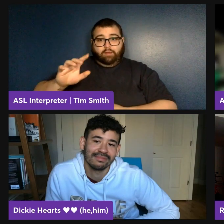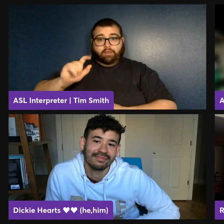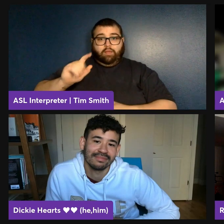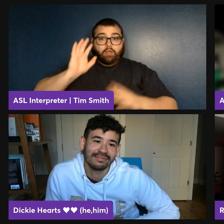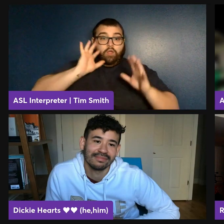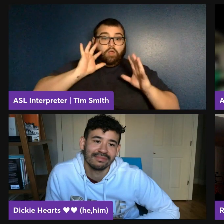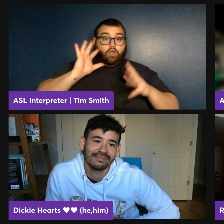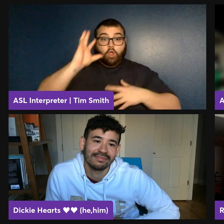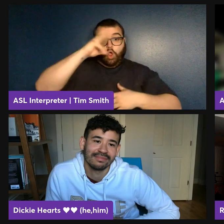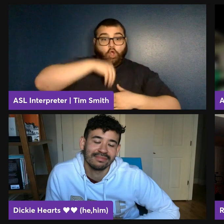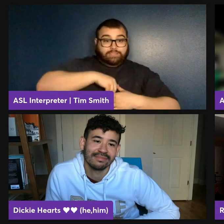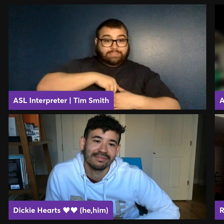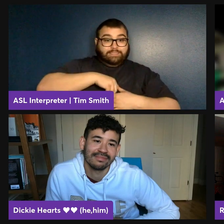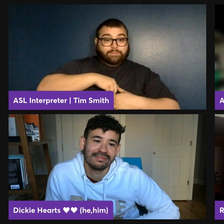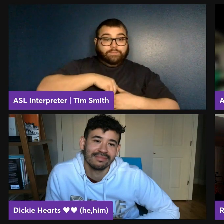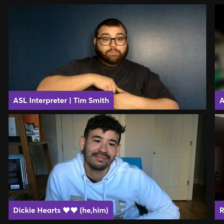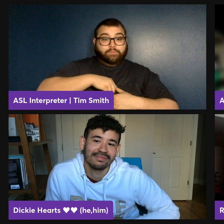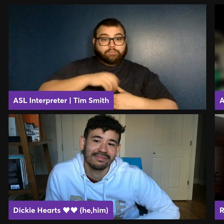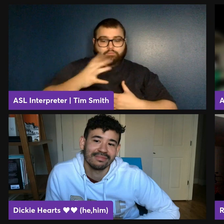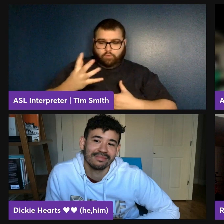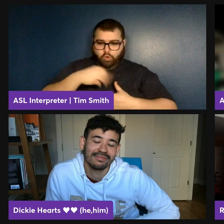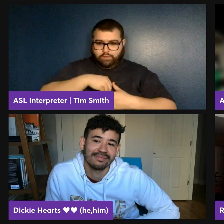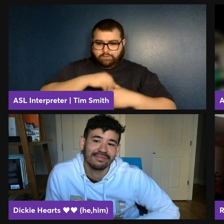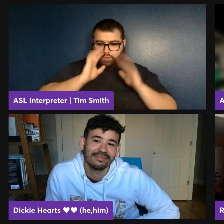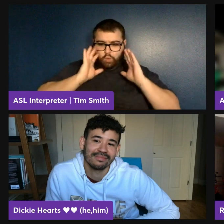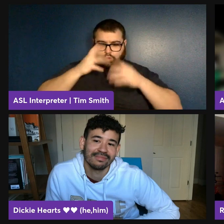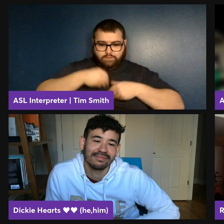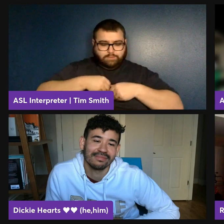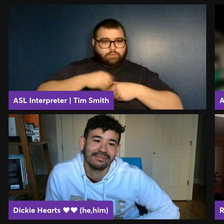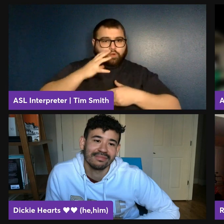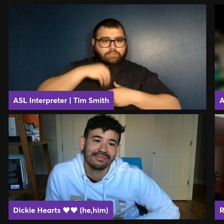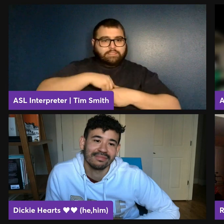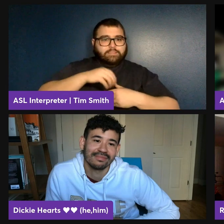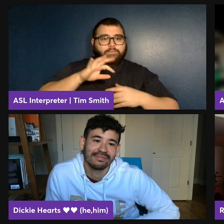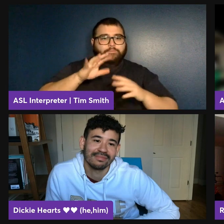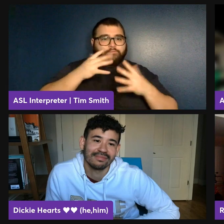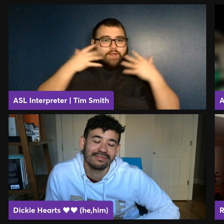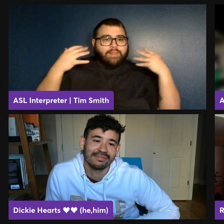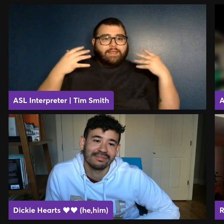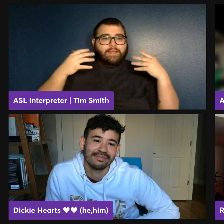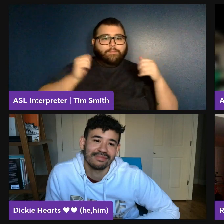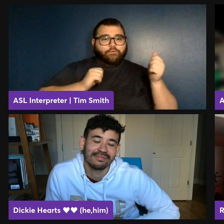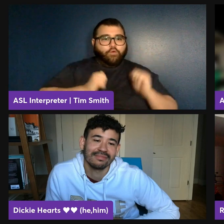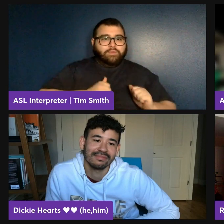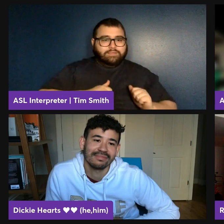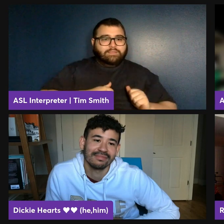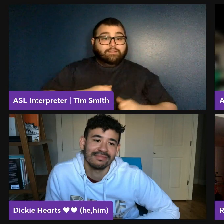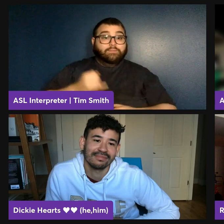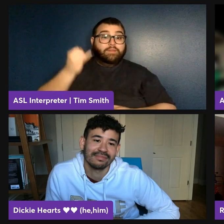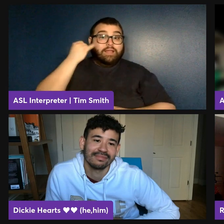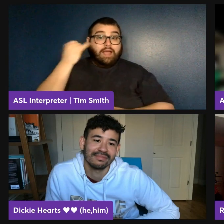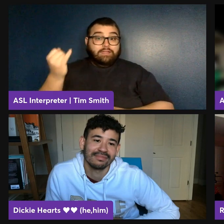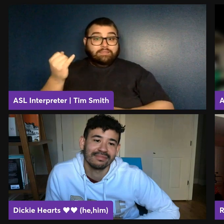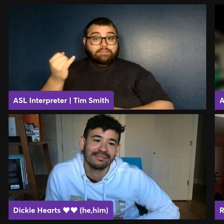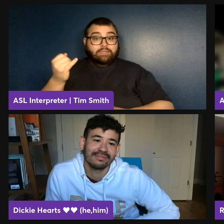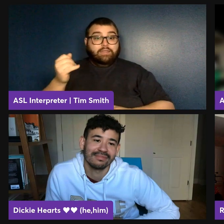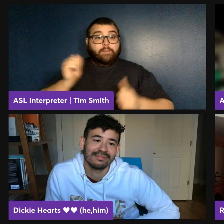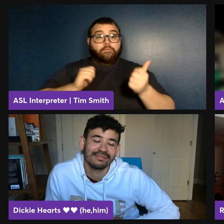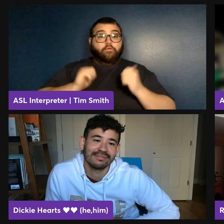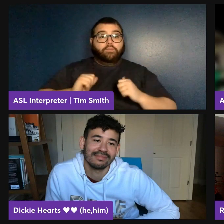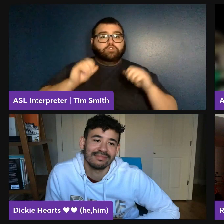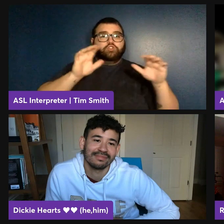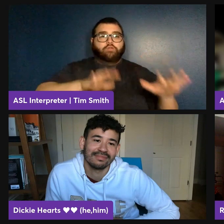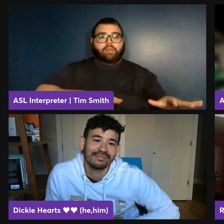autism-friendly performances and similar, but just the idea that performances are relaxed so